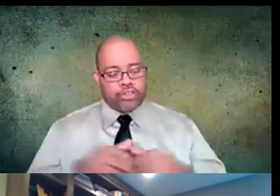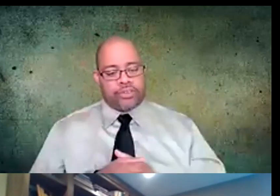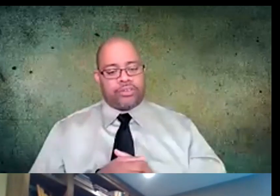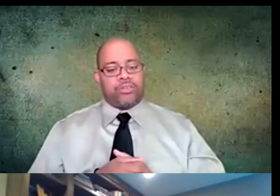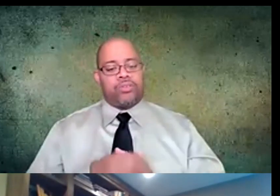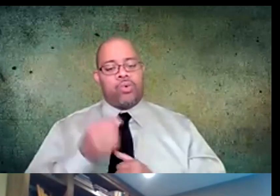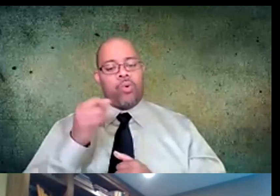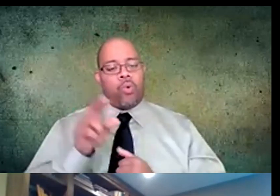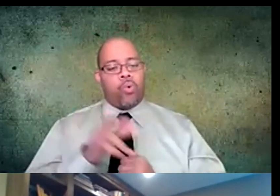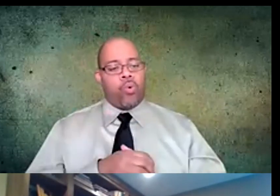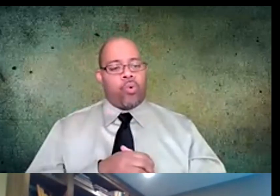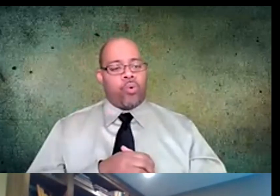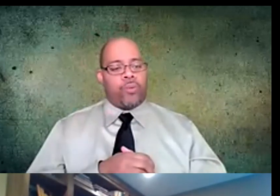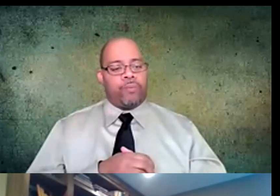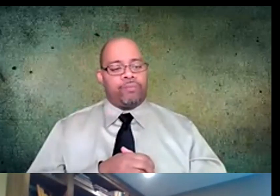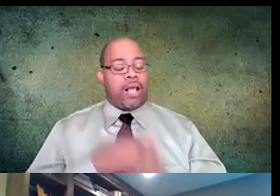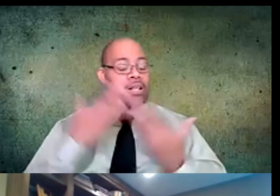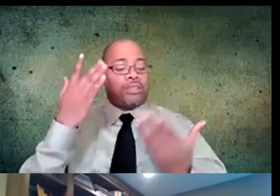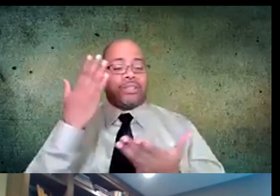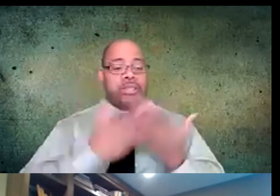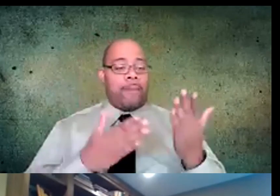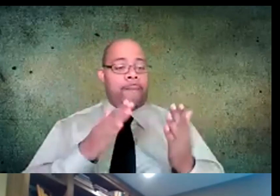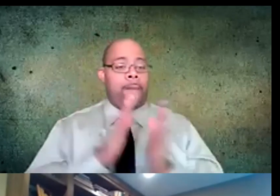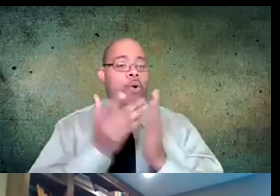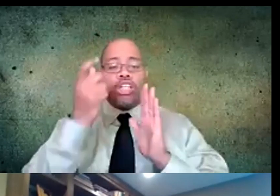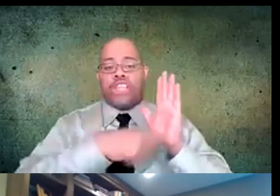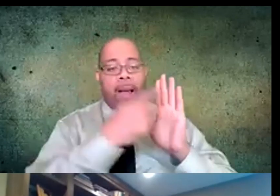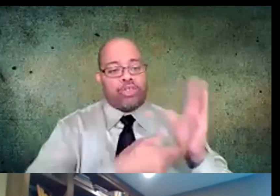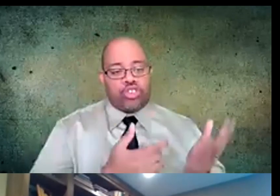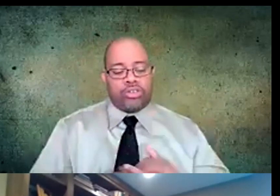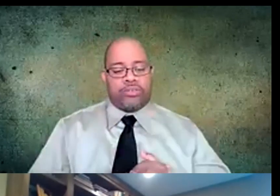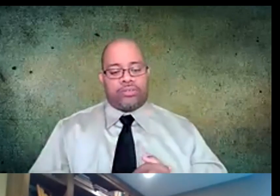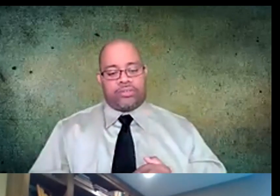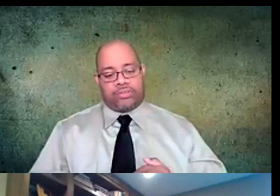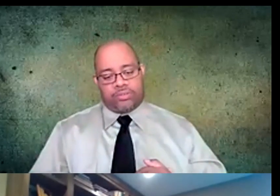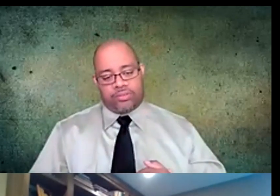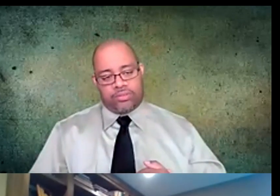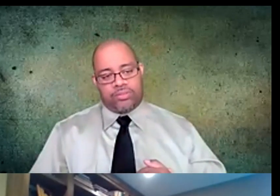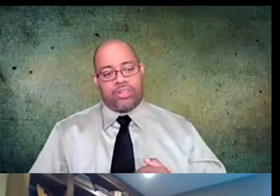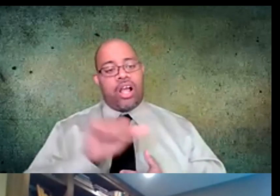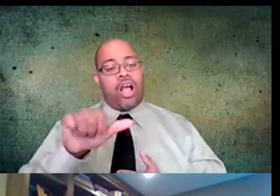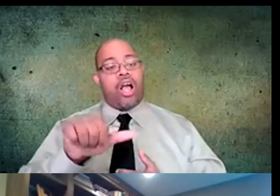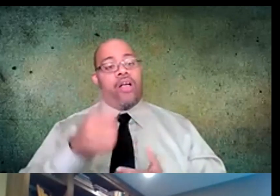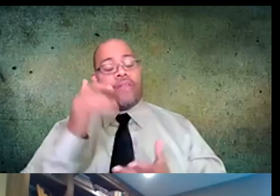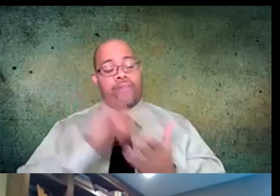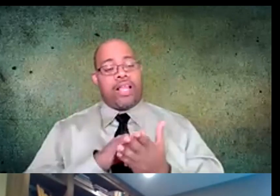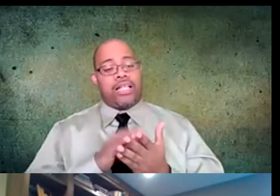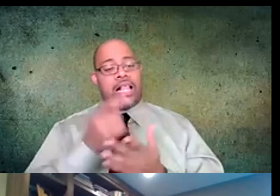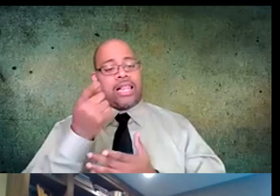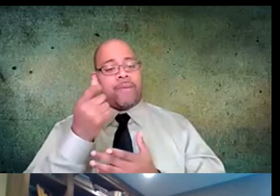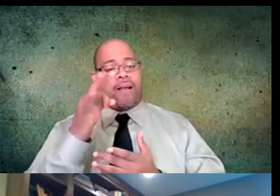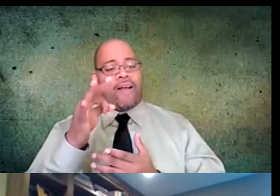or I don't know, sometimes book chapters. the otherwise, and this is a little bit of a kind